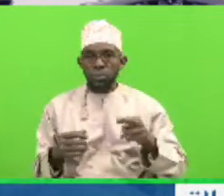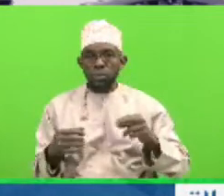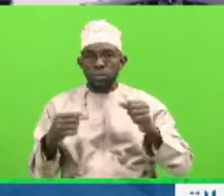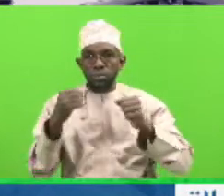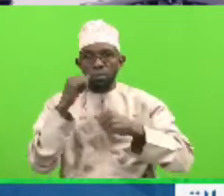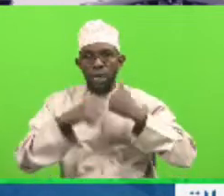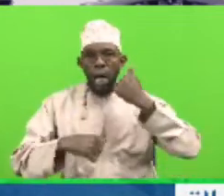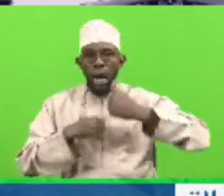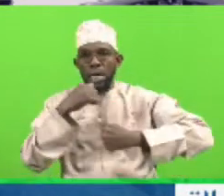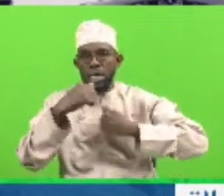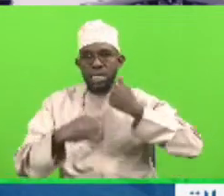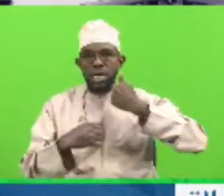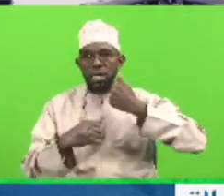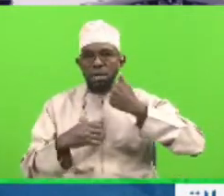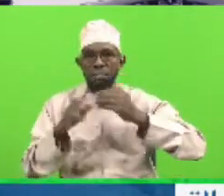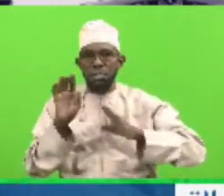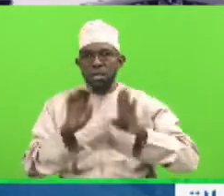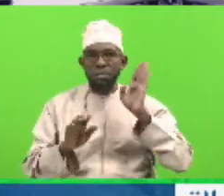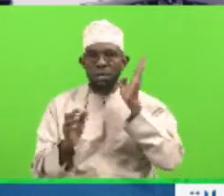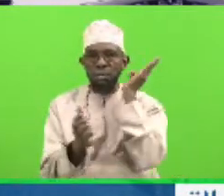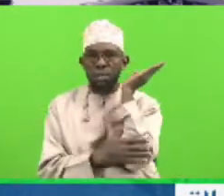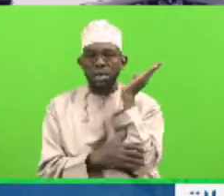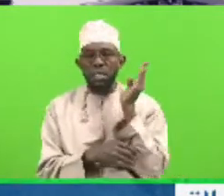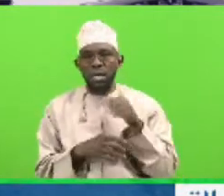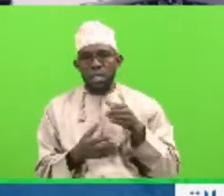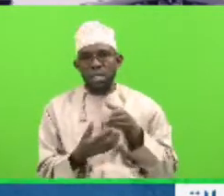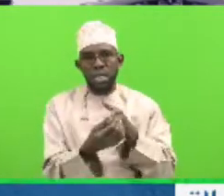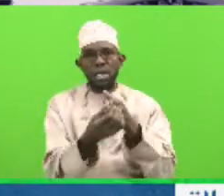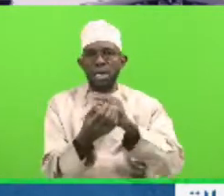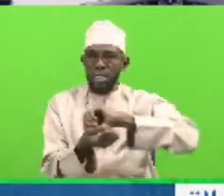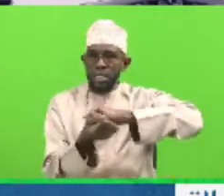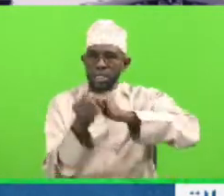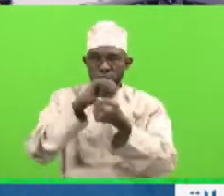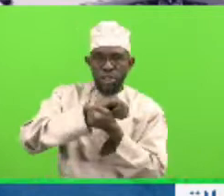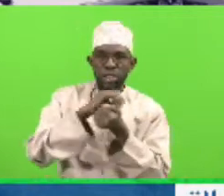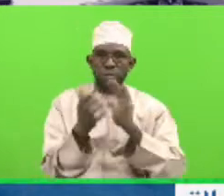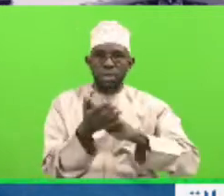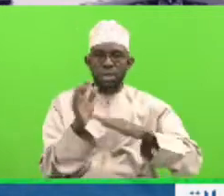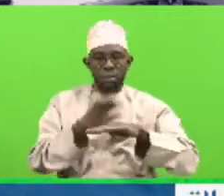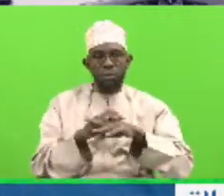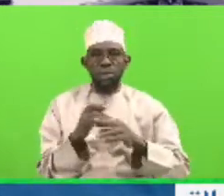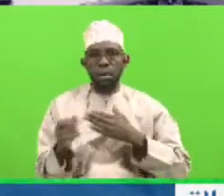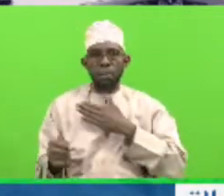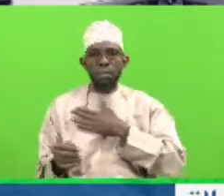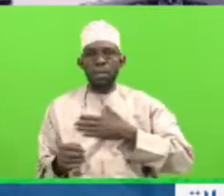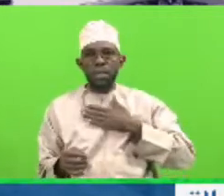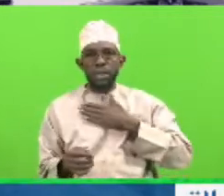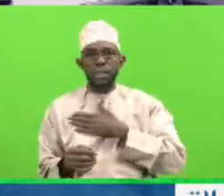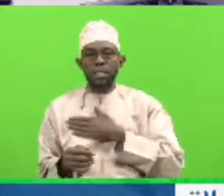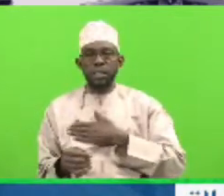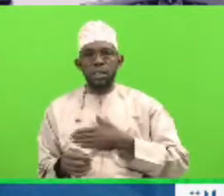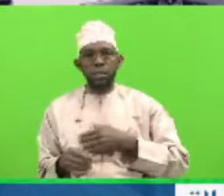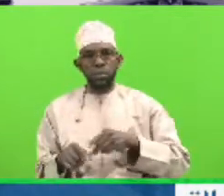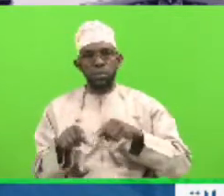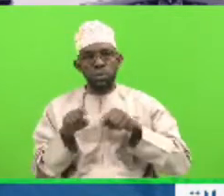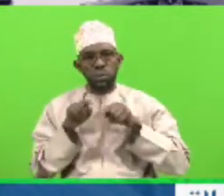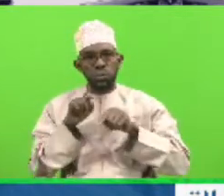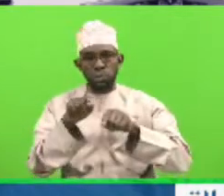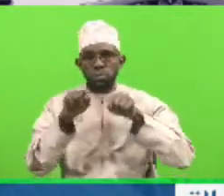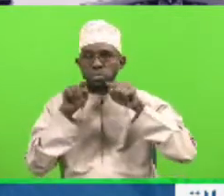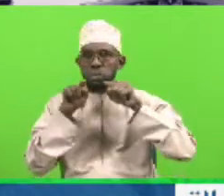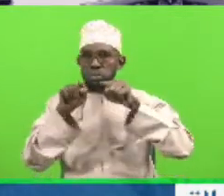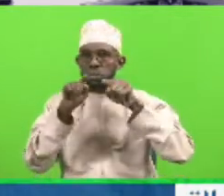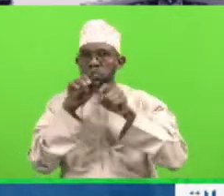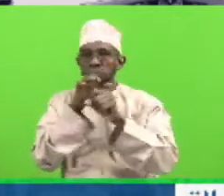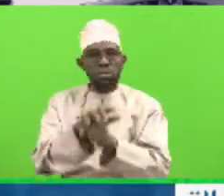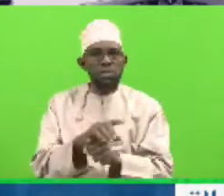engage in this undesirable behavior, but they were guided and they repented, please do not continue with the stigma.